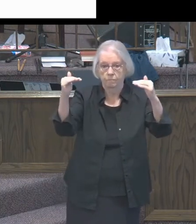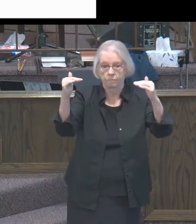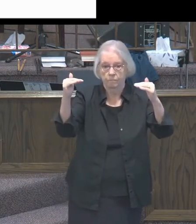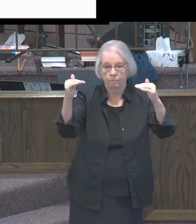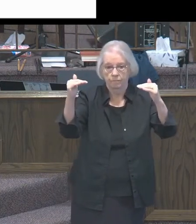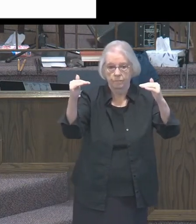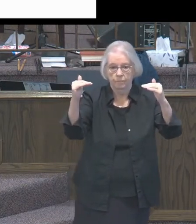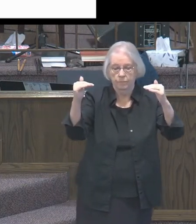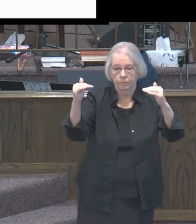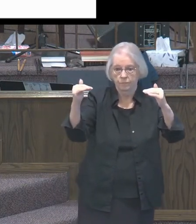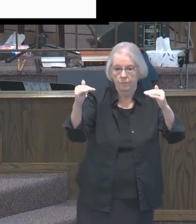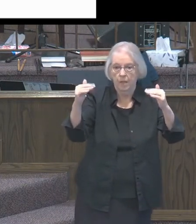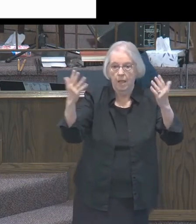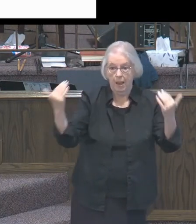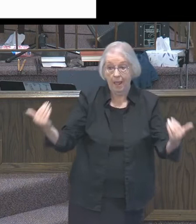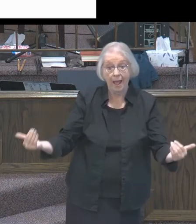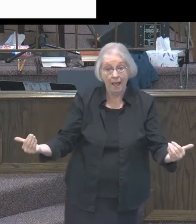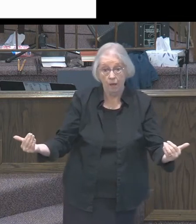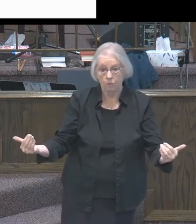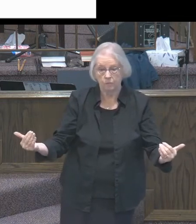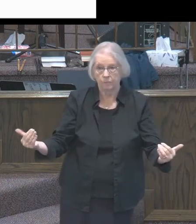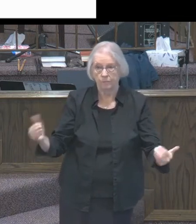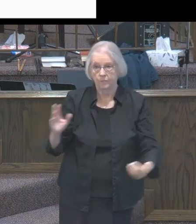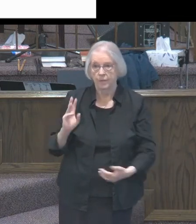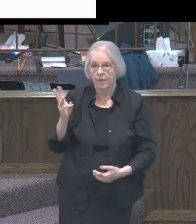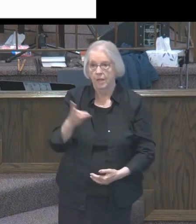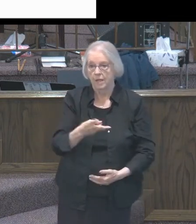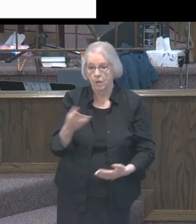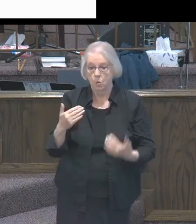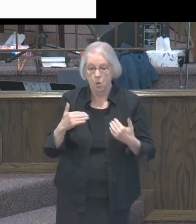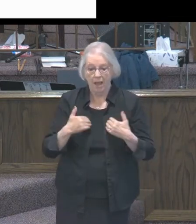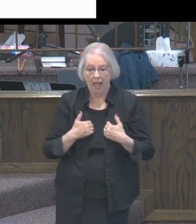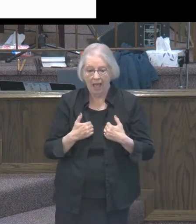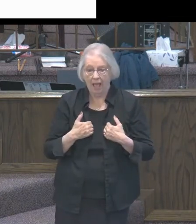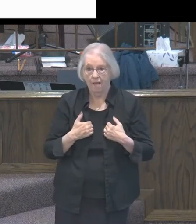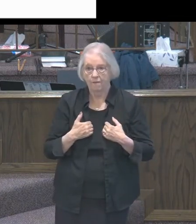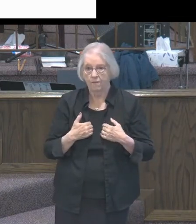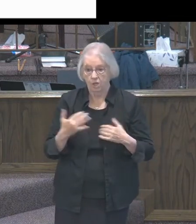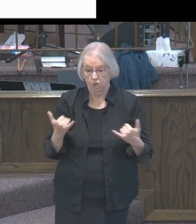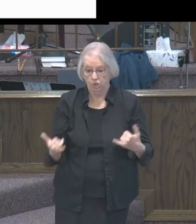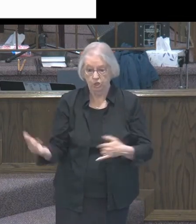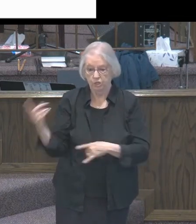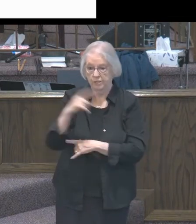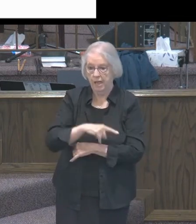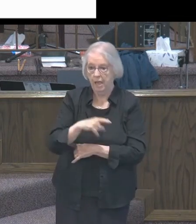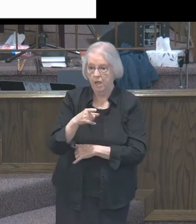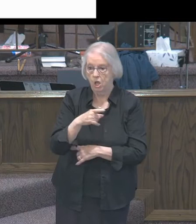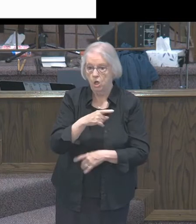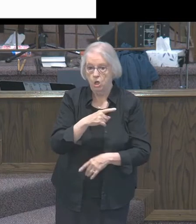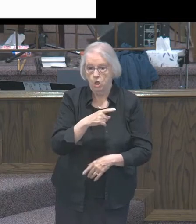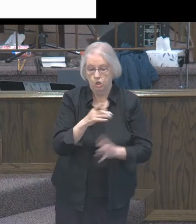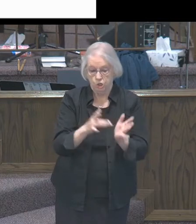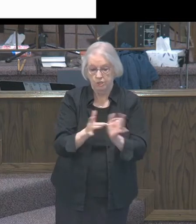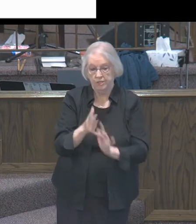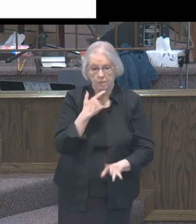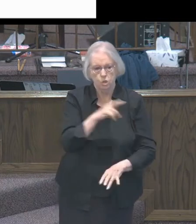set by God, and now here we have the bar of the day, the standard of today. You have heard that it was said,